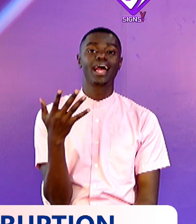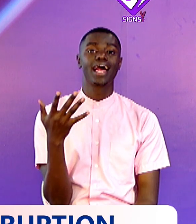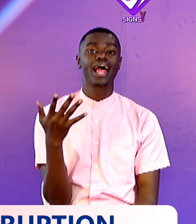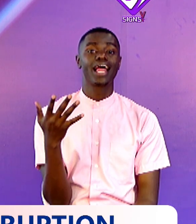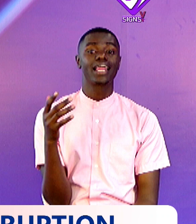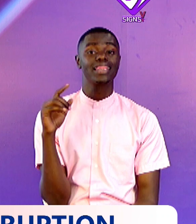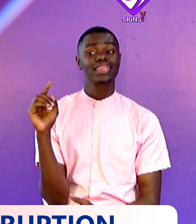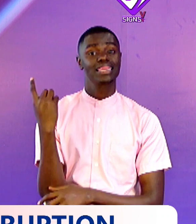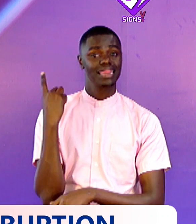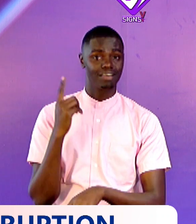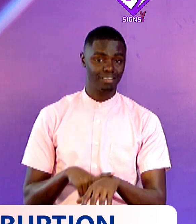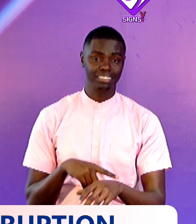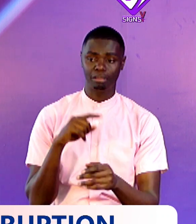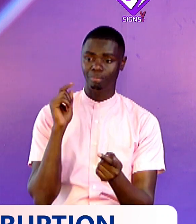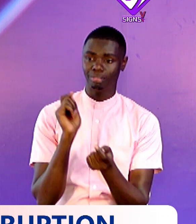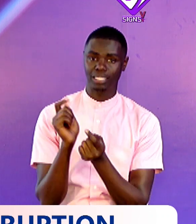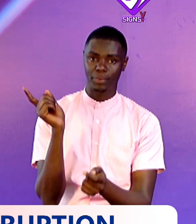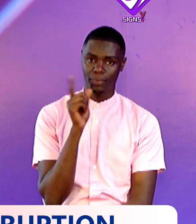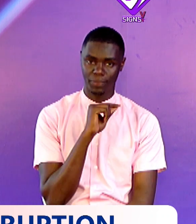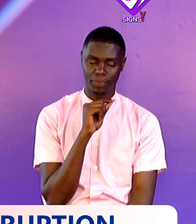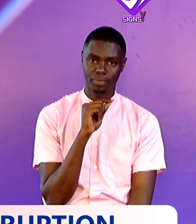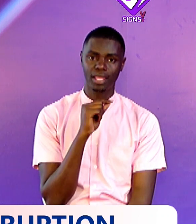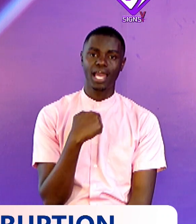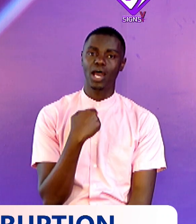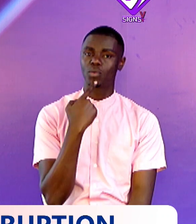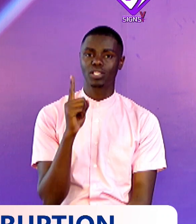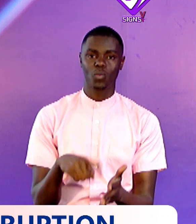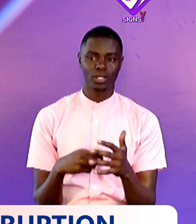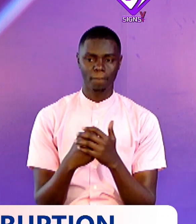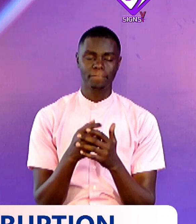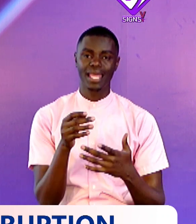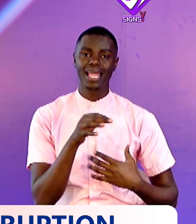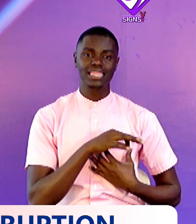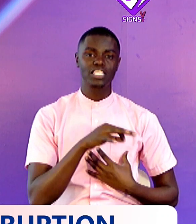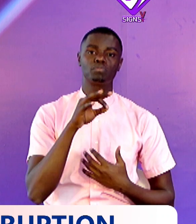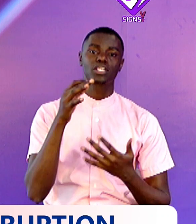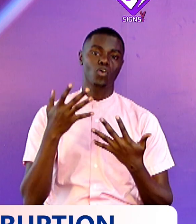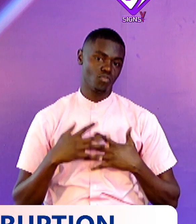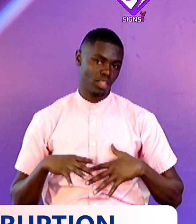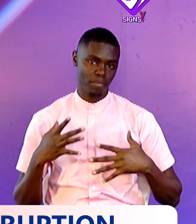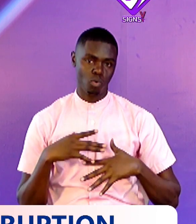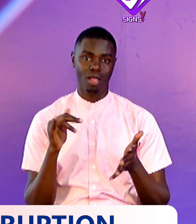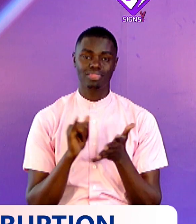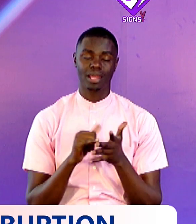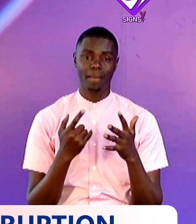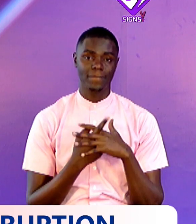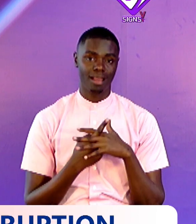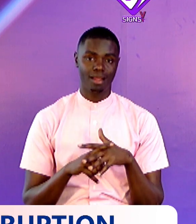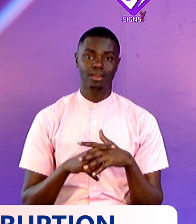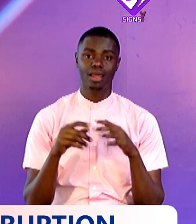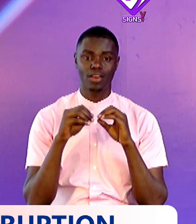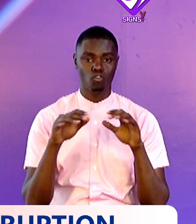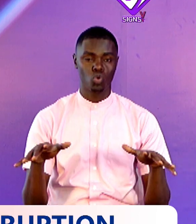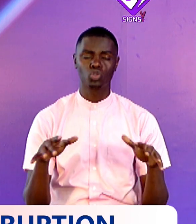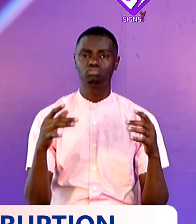The first time it was tested, I would say that the spirit of the people that began was